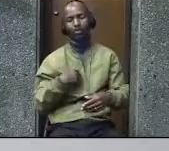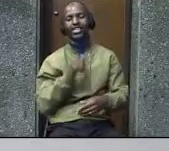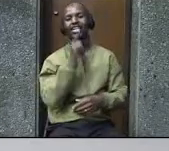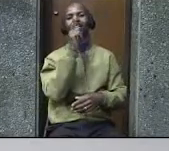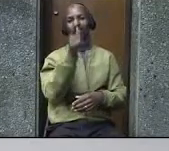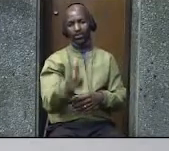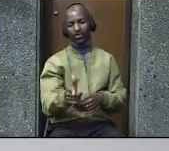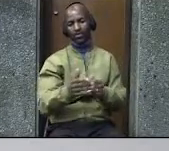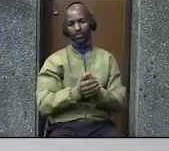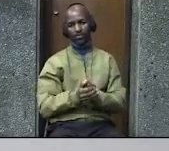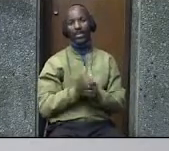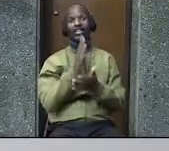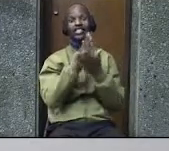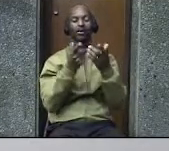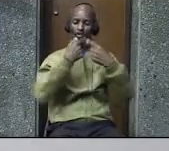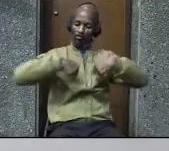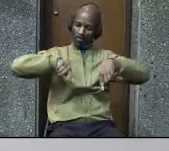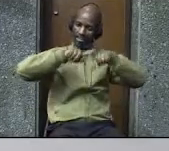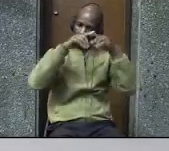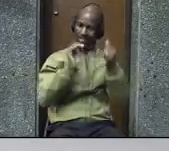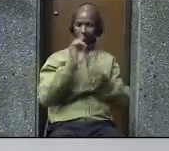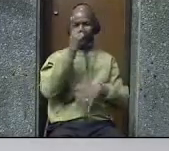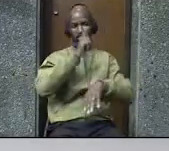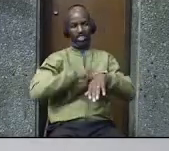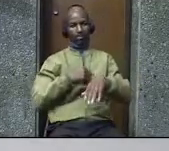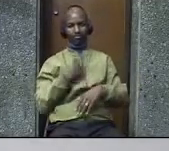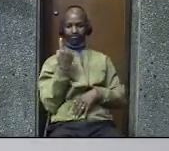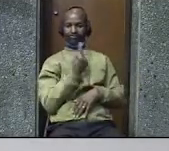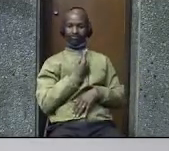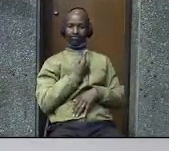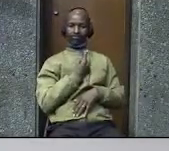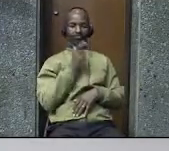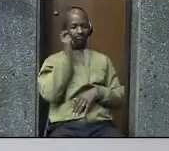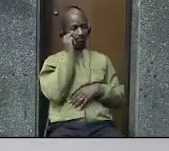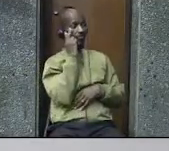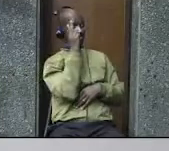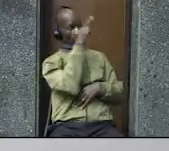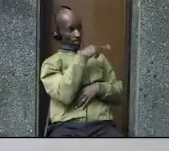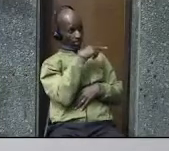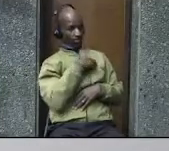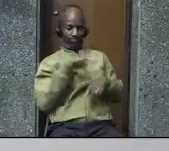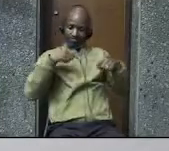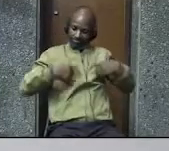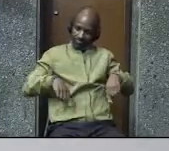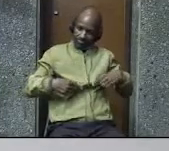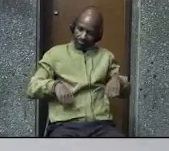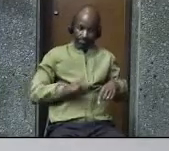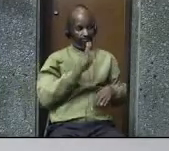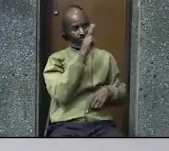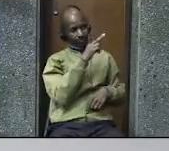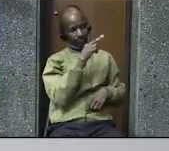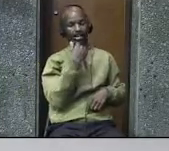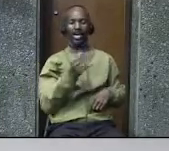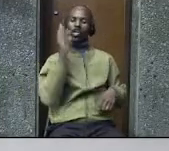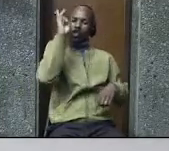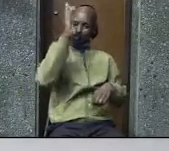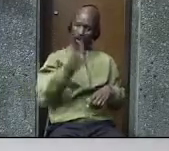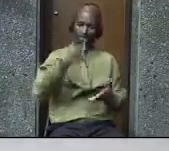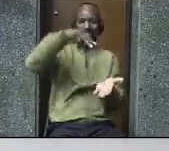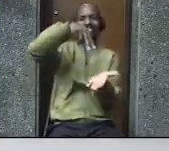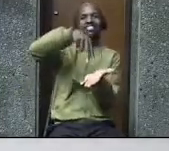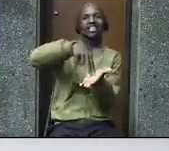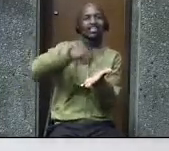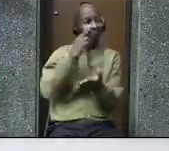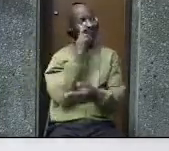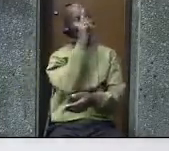you, some of us here, first time we see our cell phone, the screens, they are intimidating this thing. You are going to be standing there and